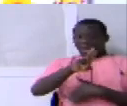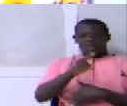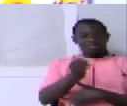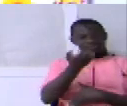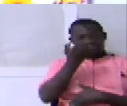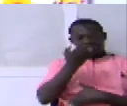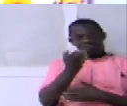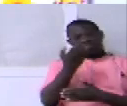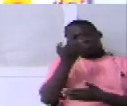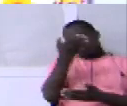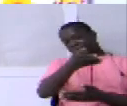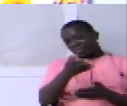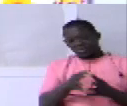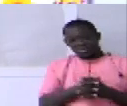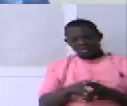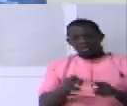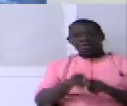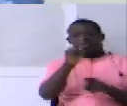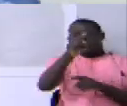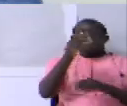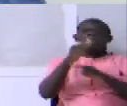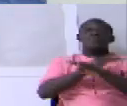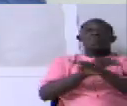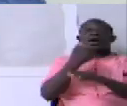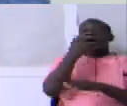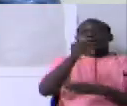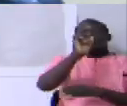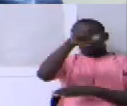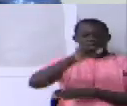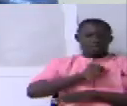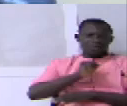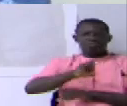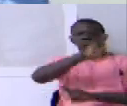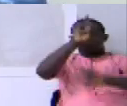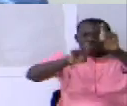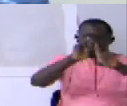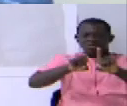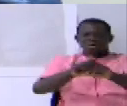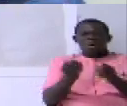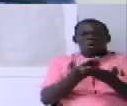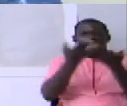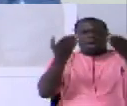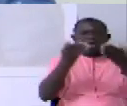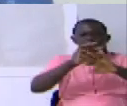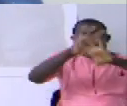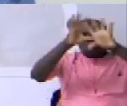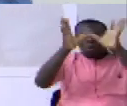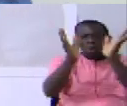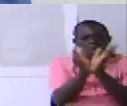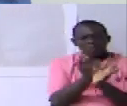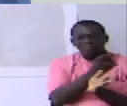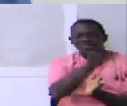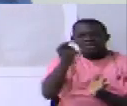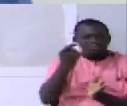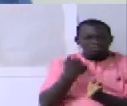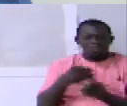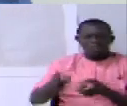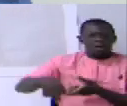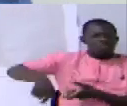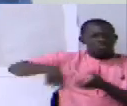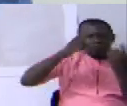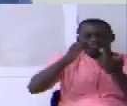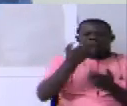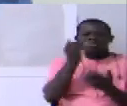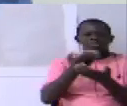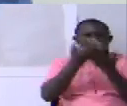na madomo. So have you ever asked yourself the question, why is it that all these people are throwing away the food? Woto ita fango foi